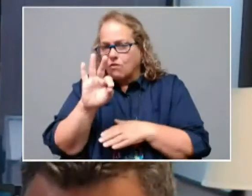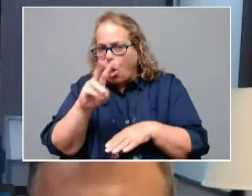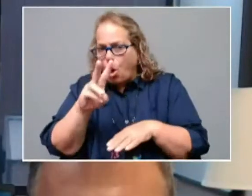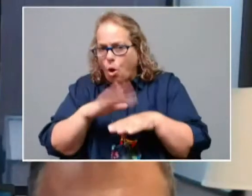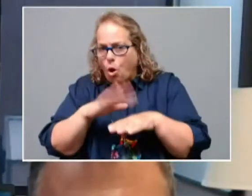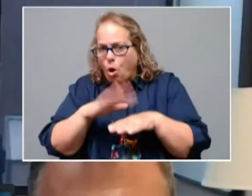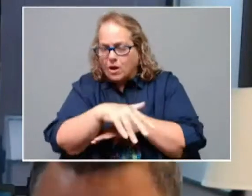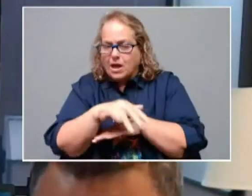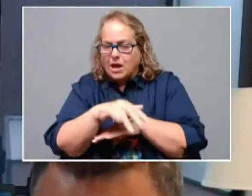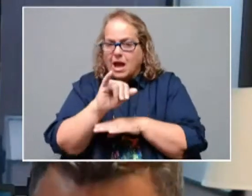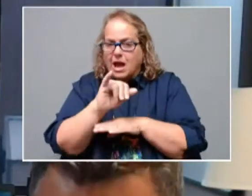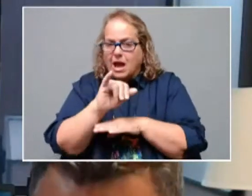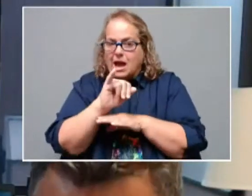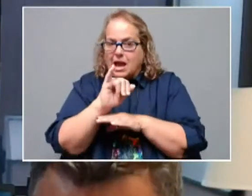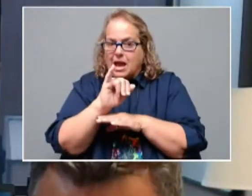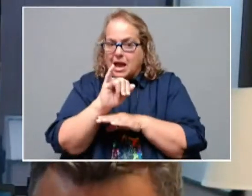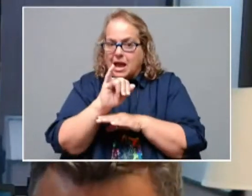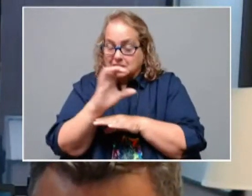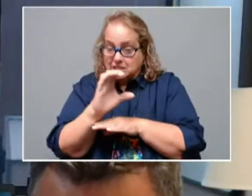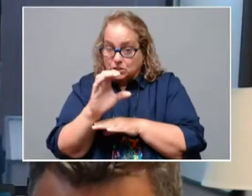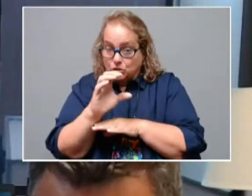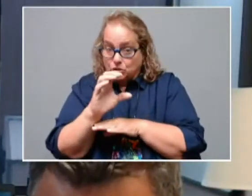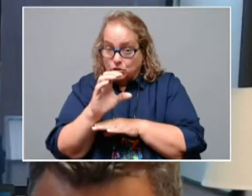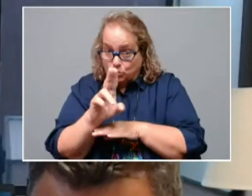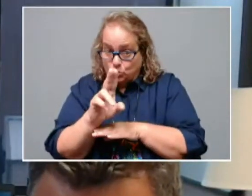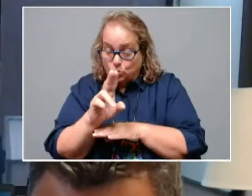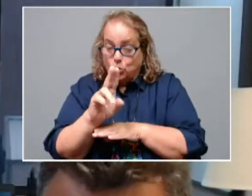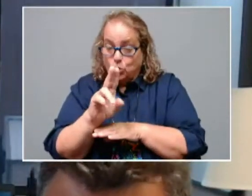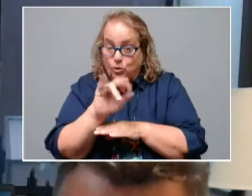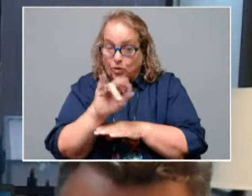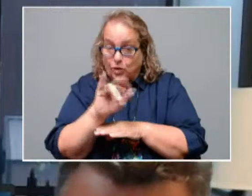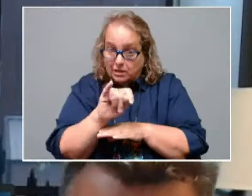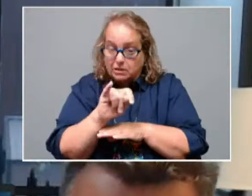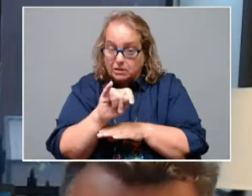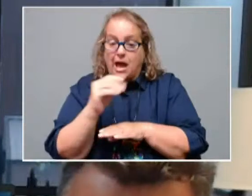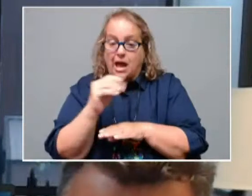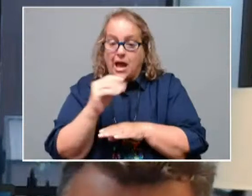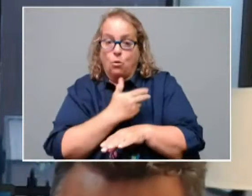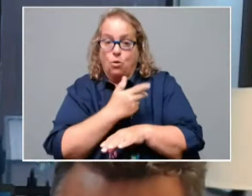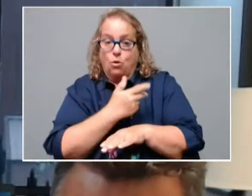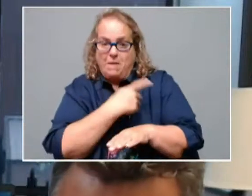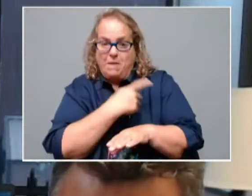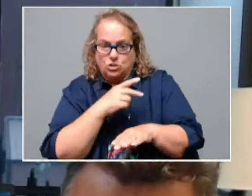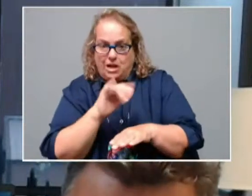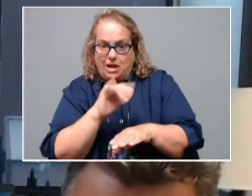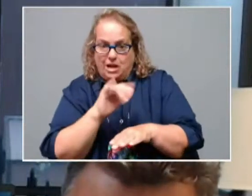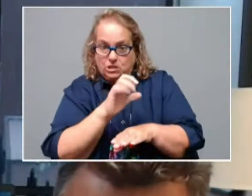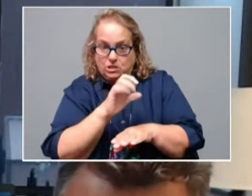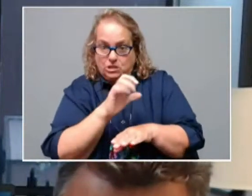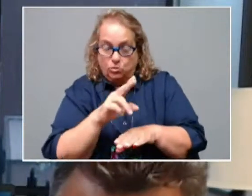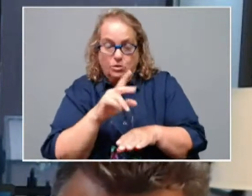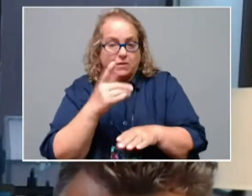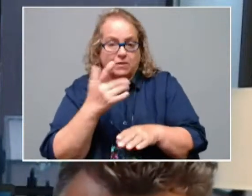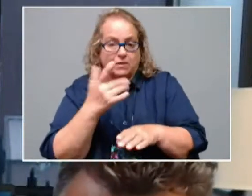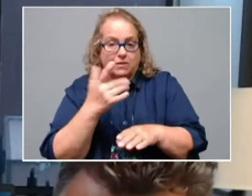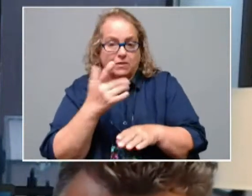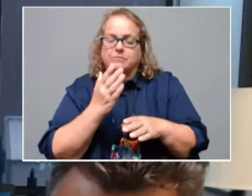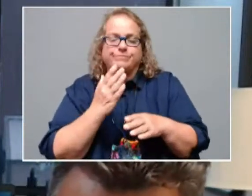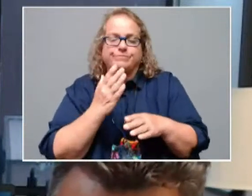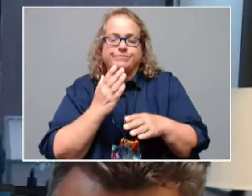our post-anesthesia care unit, which has affected our ability to perform important